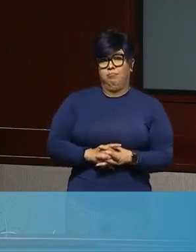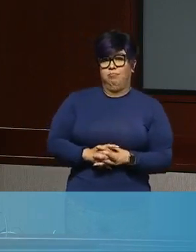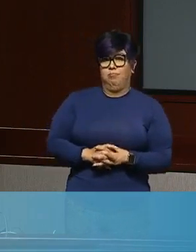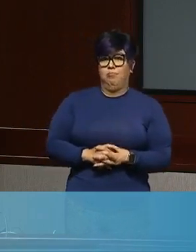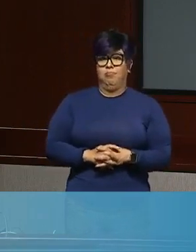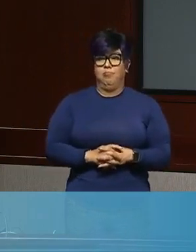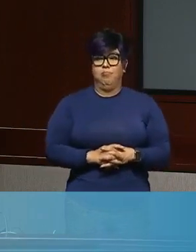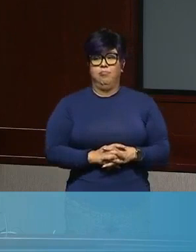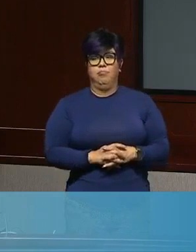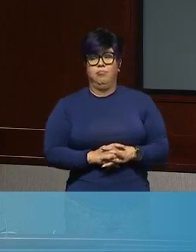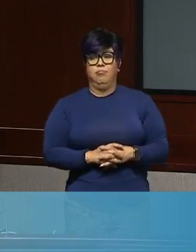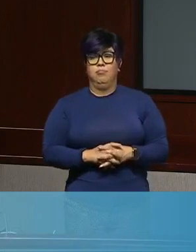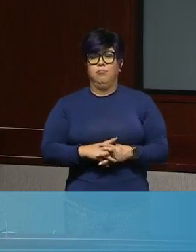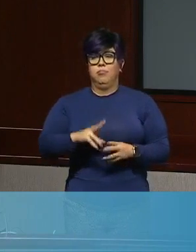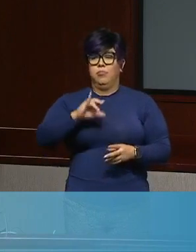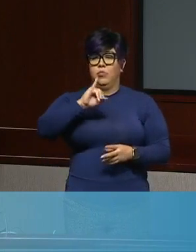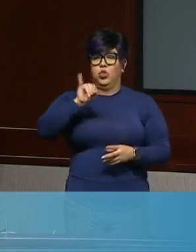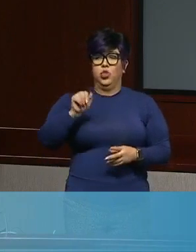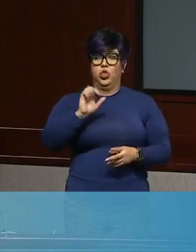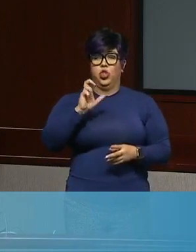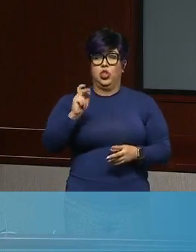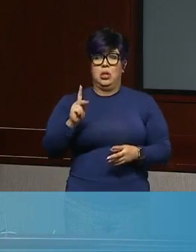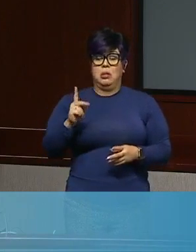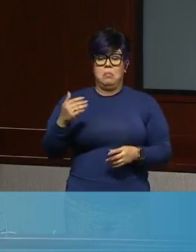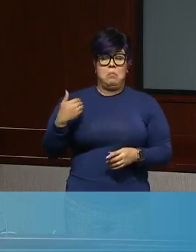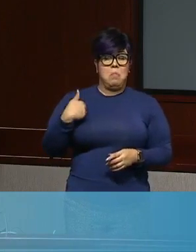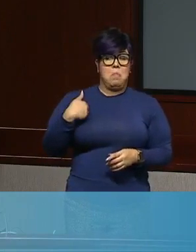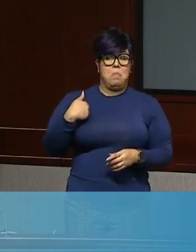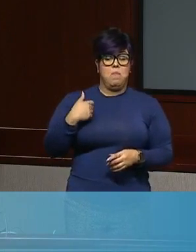Okay, just circling back, Jack, did you have any follow-ups?